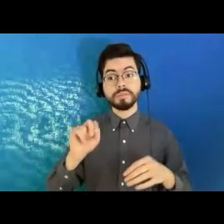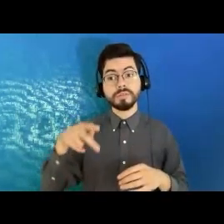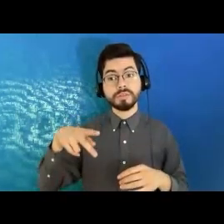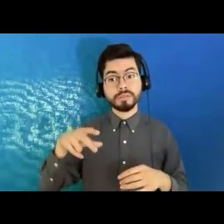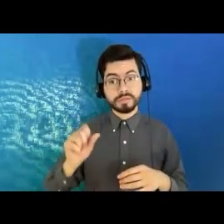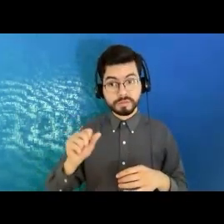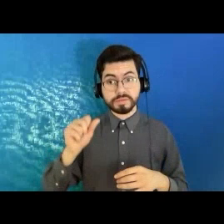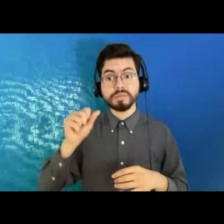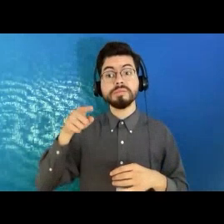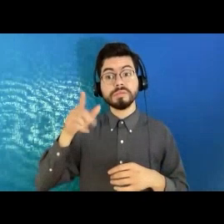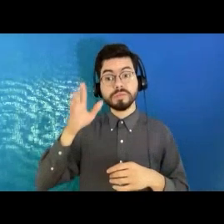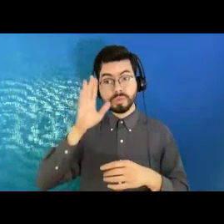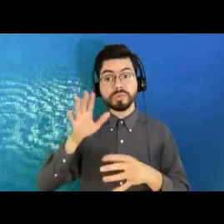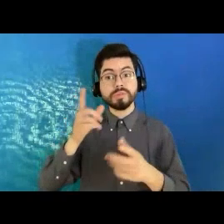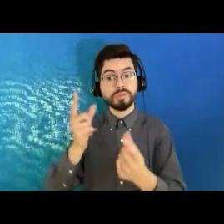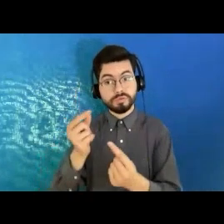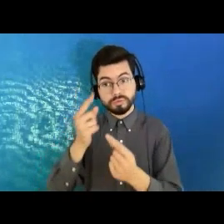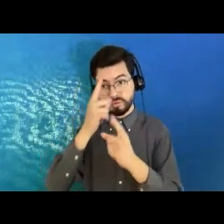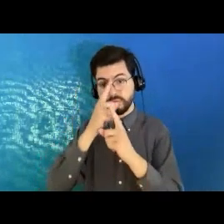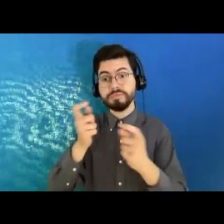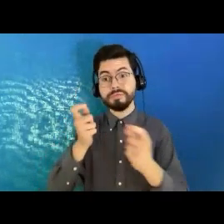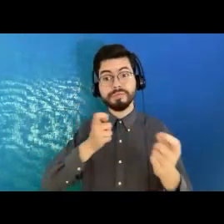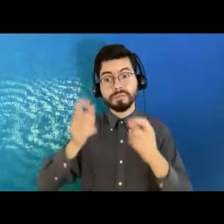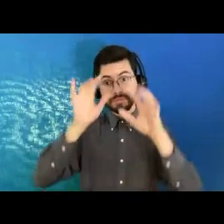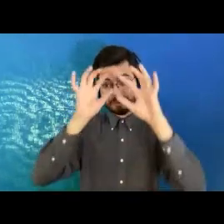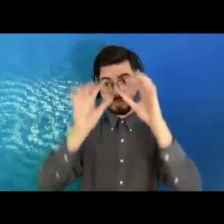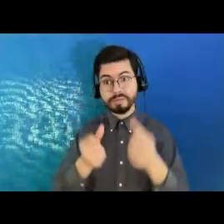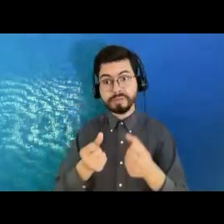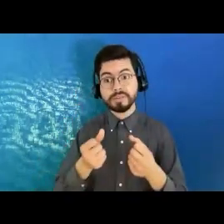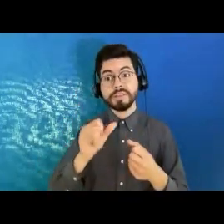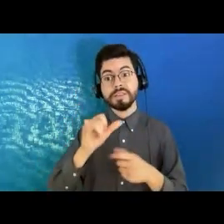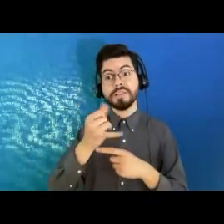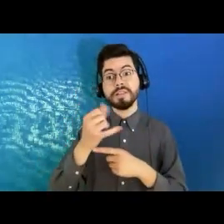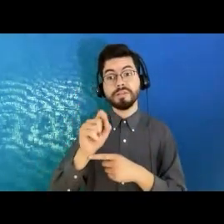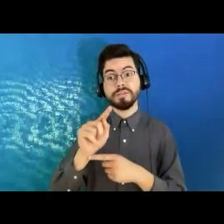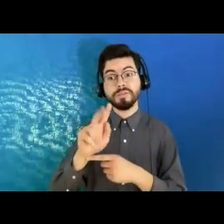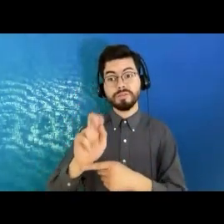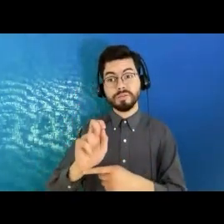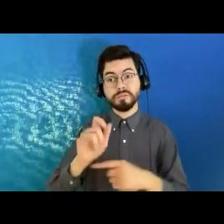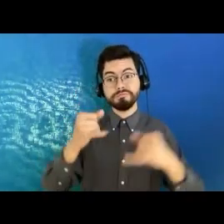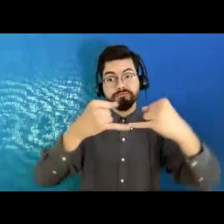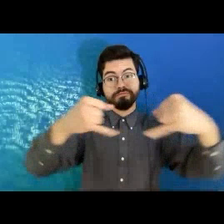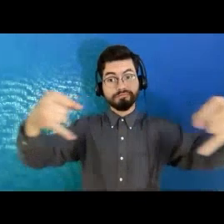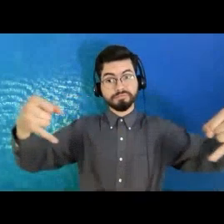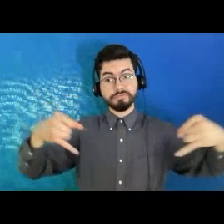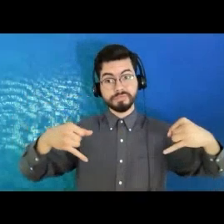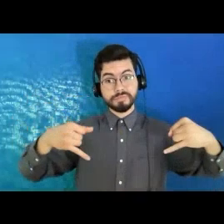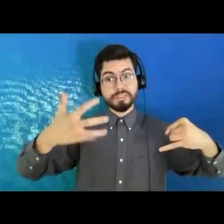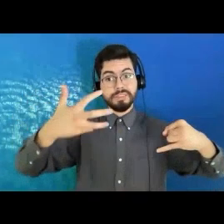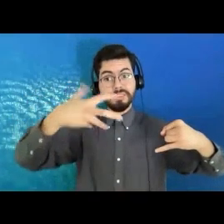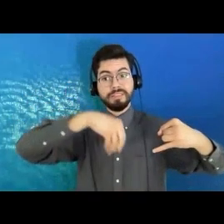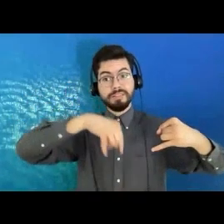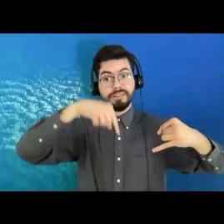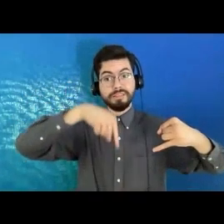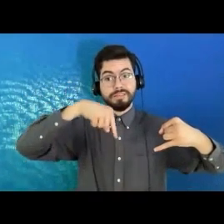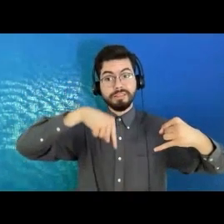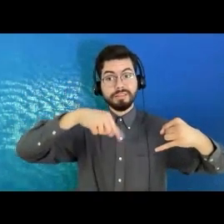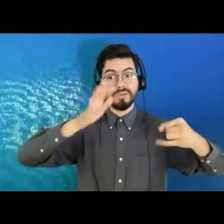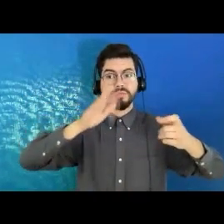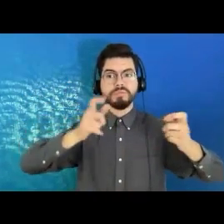is going to do to manage bison inside the boundaries of Yellowstone National Park in coordination with the Interagency Bison